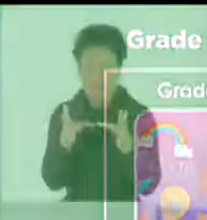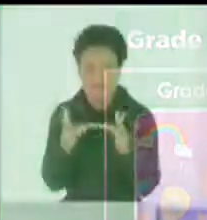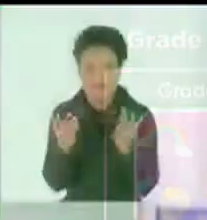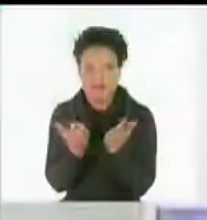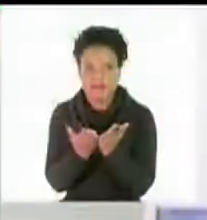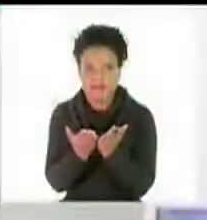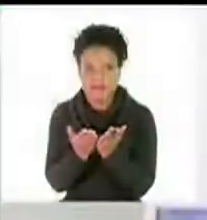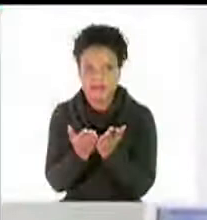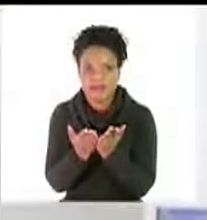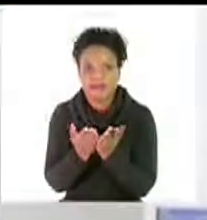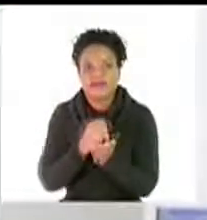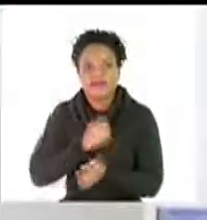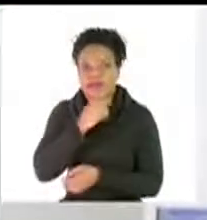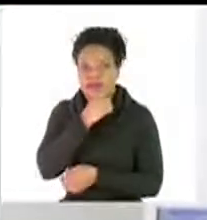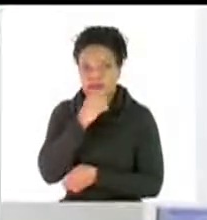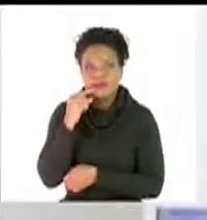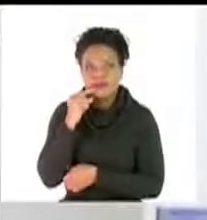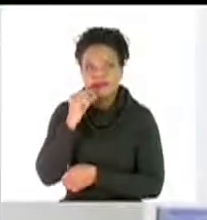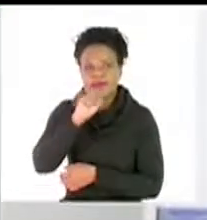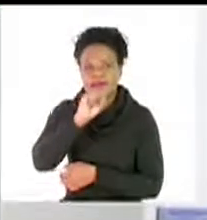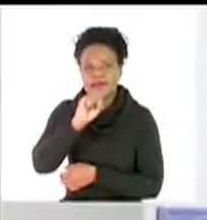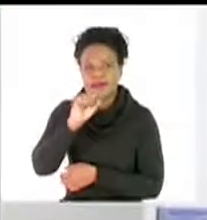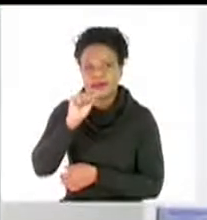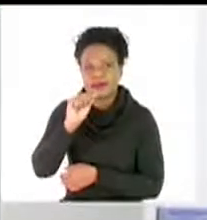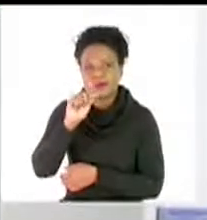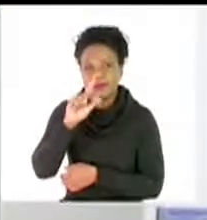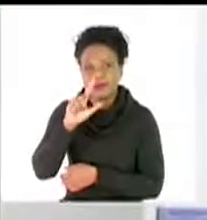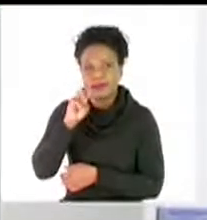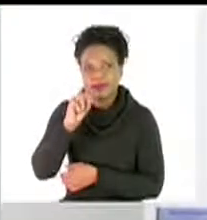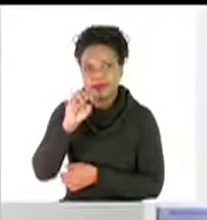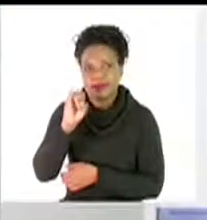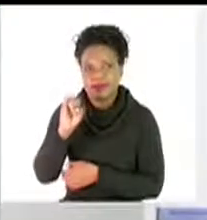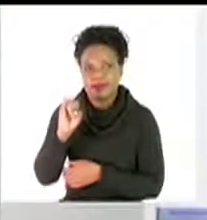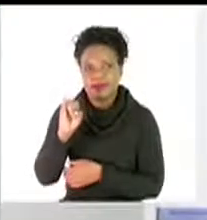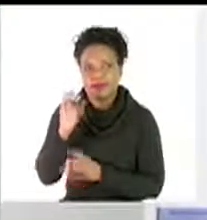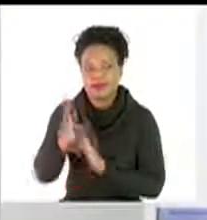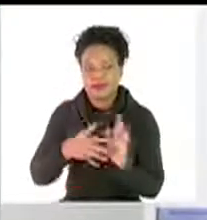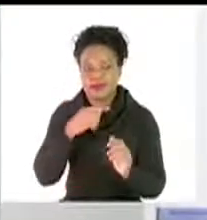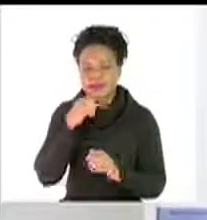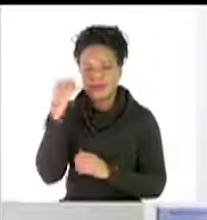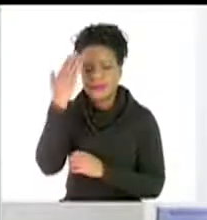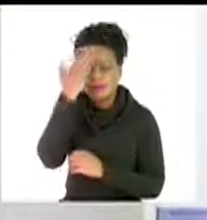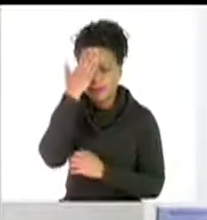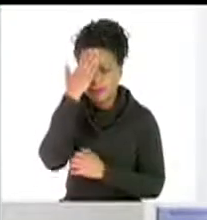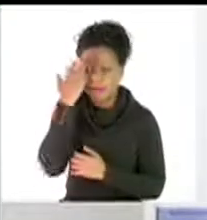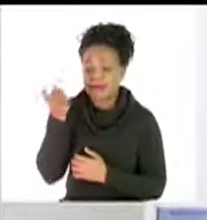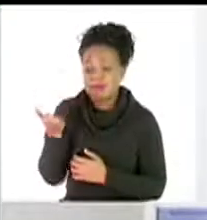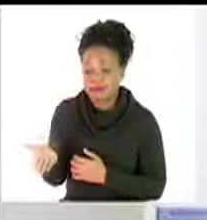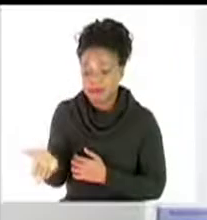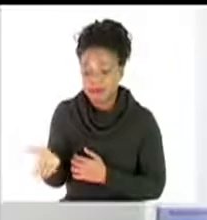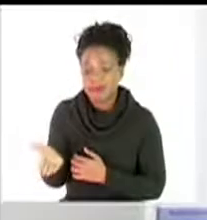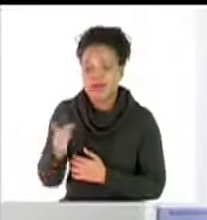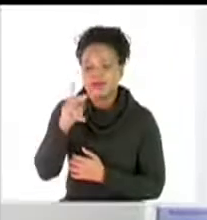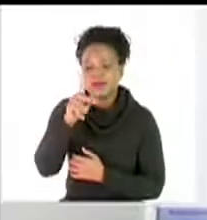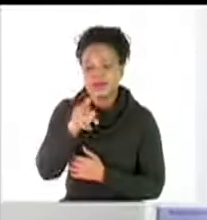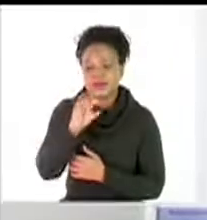My name is Oswald Ndoda. With me here is Pomono. Let us greet him.